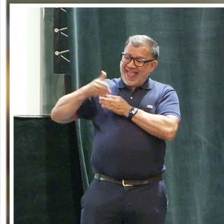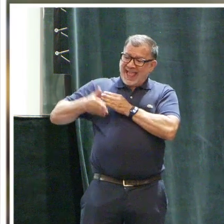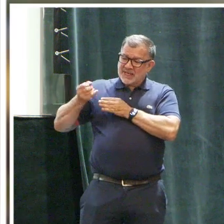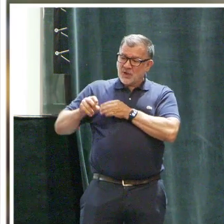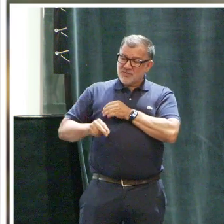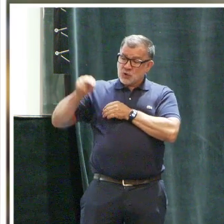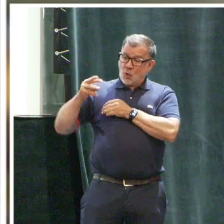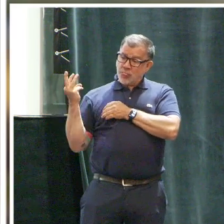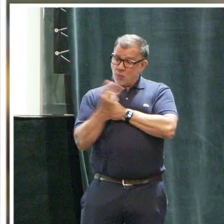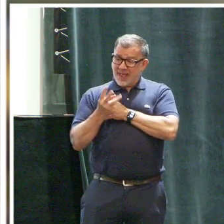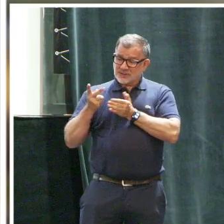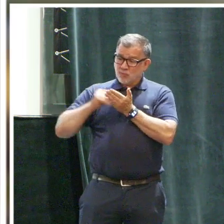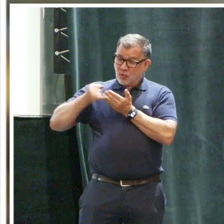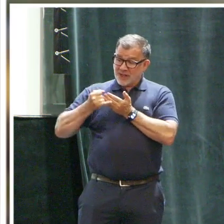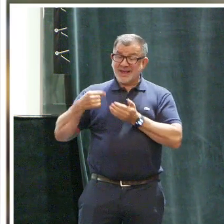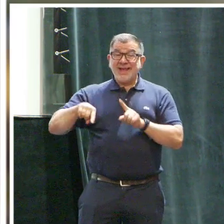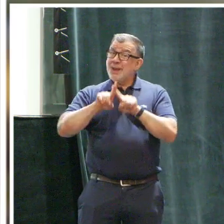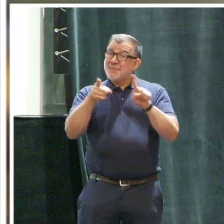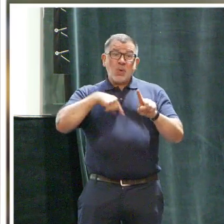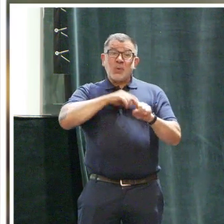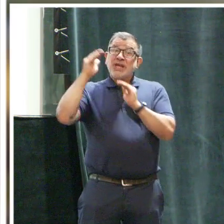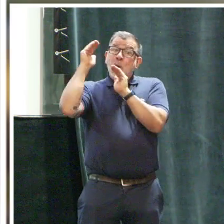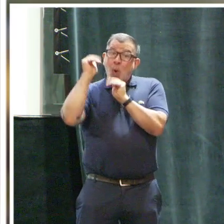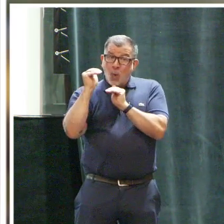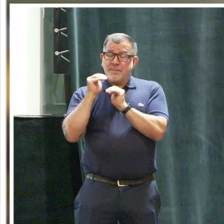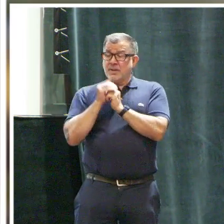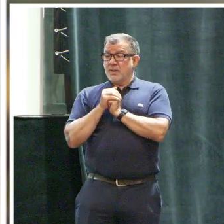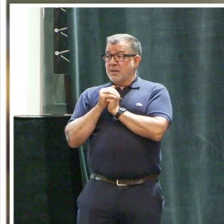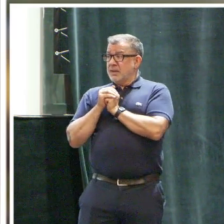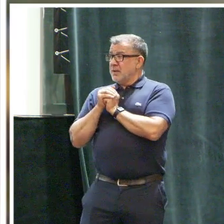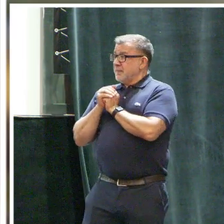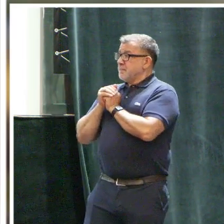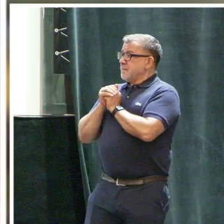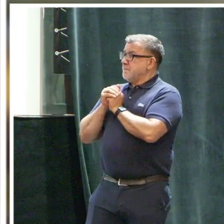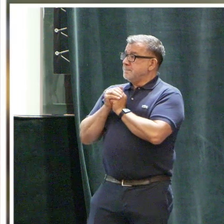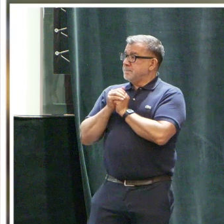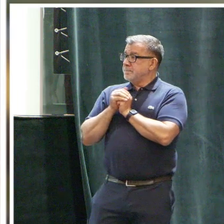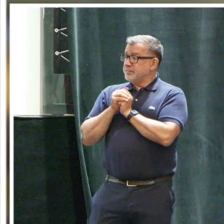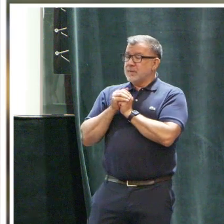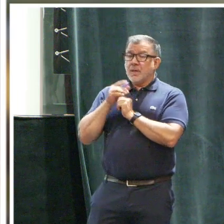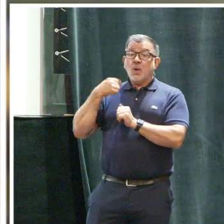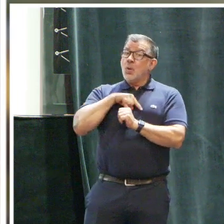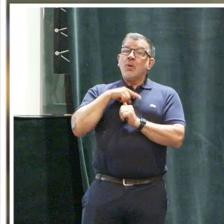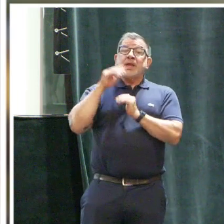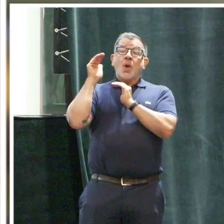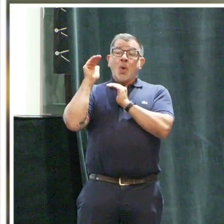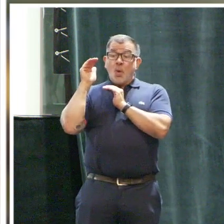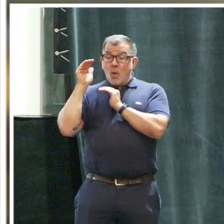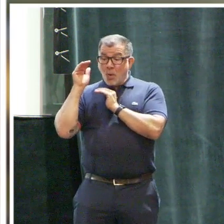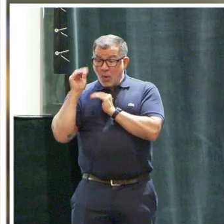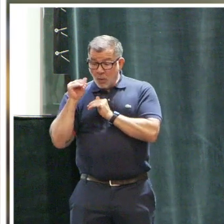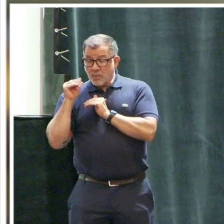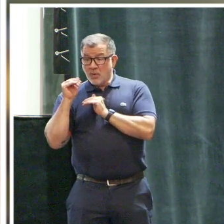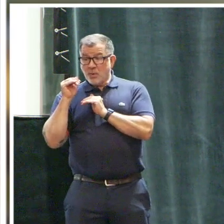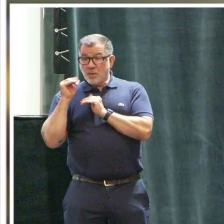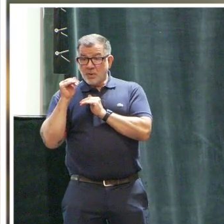But we would hope, and we've always indicated that we are hopeful that